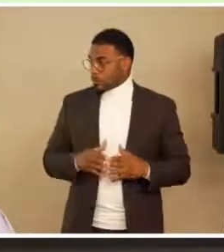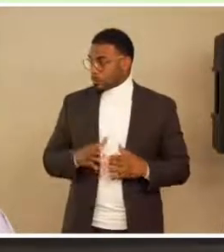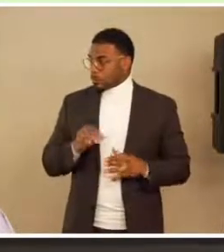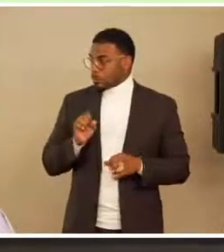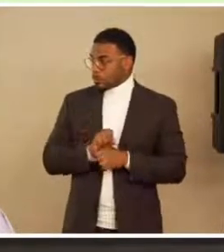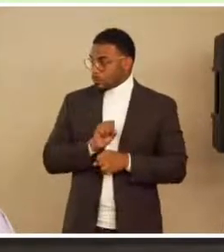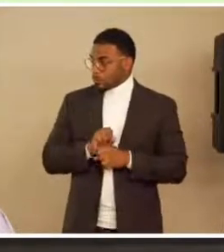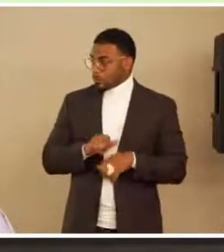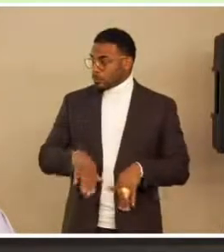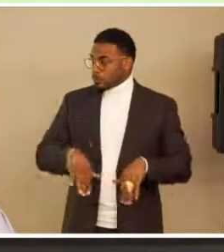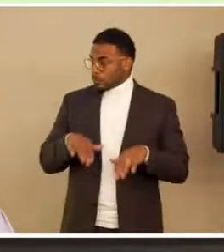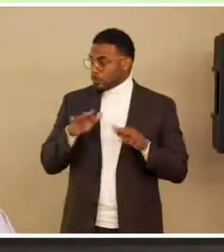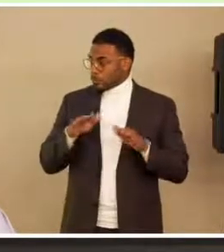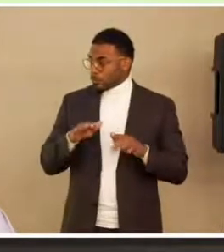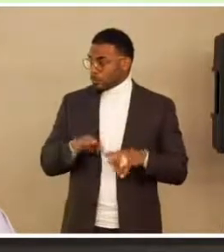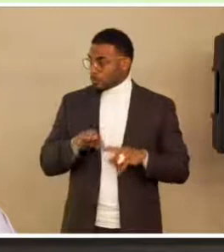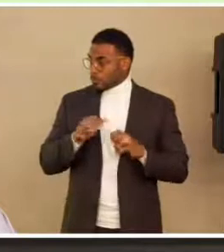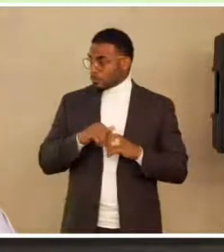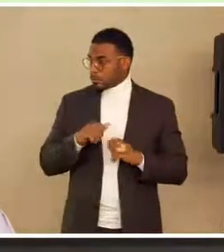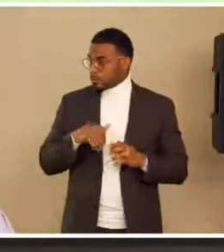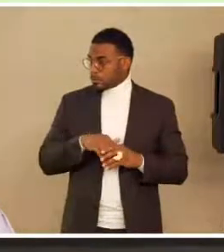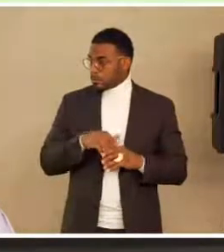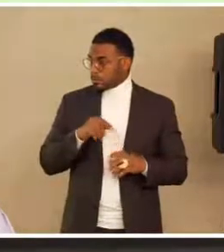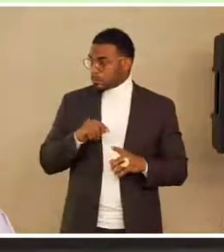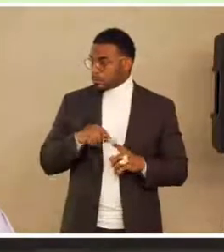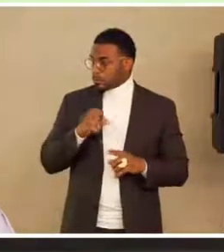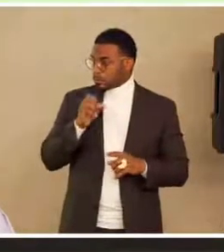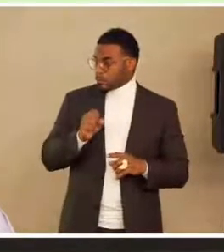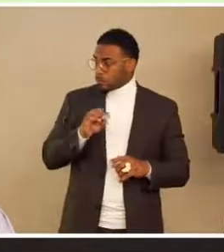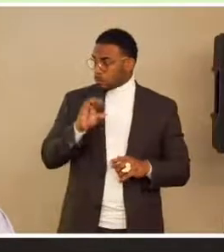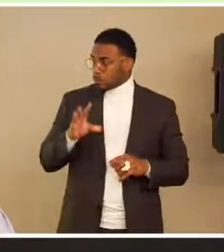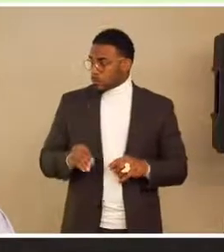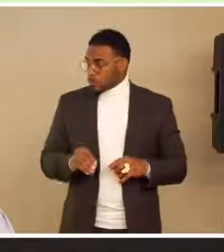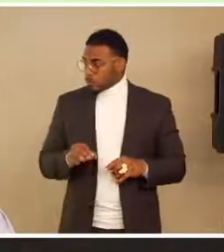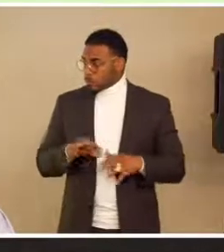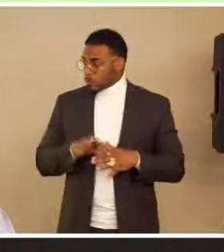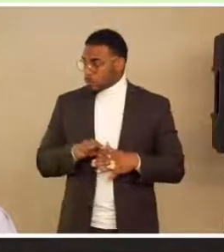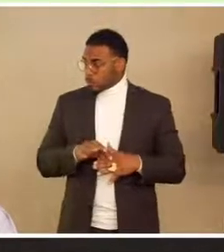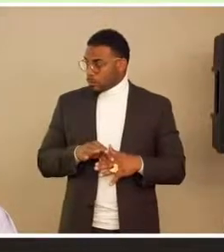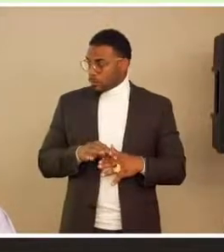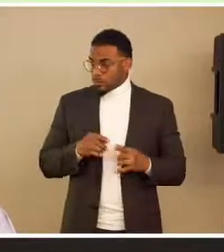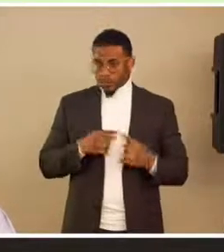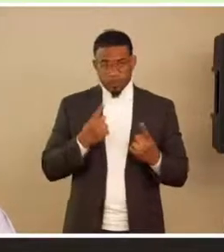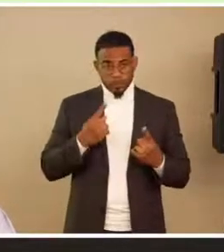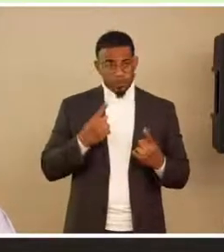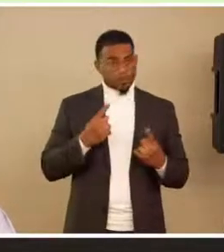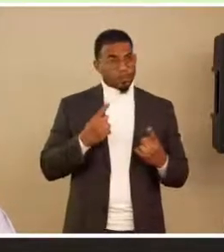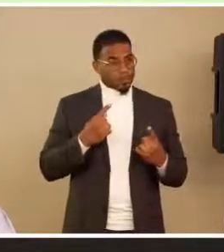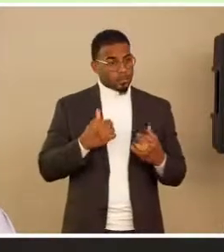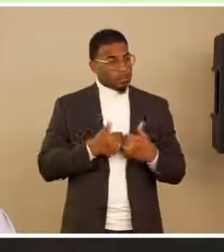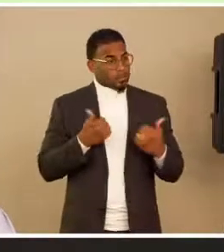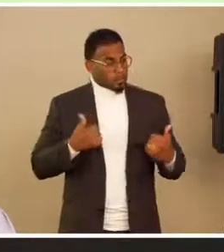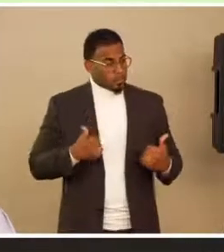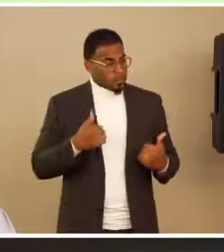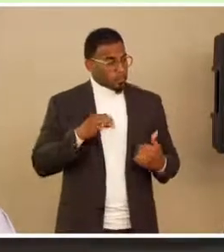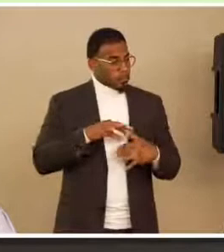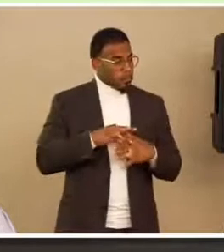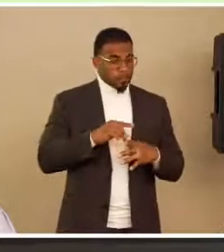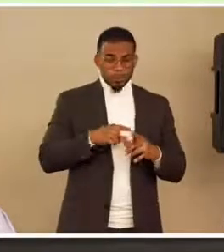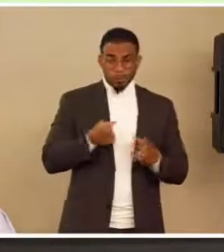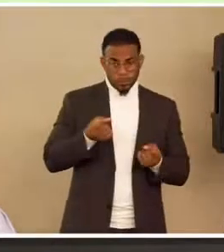and working and growing up, in particular in a South African context and an anti-apartheid context,